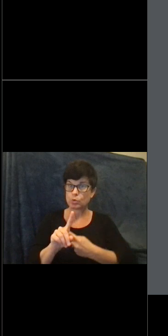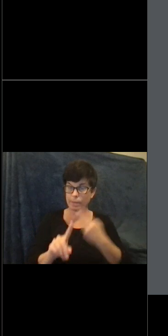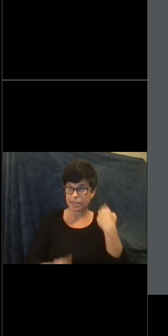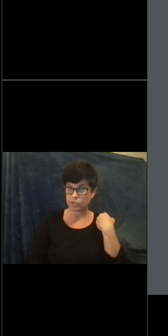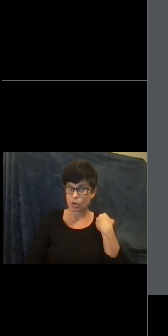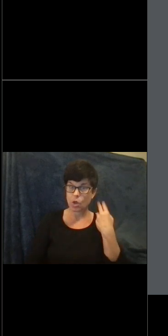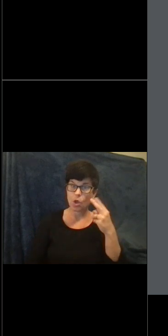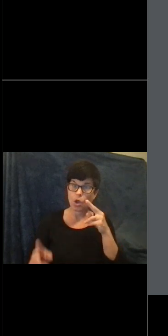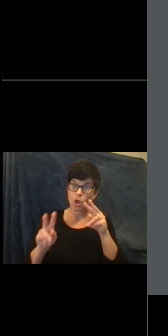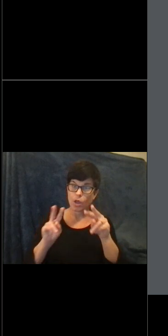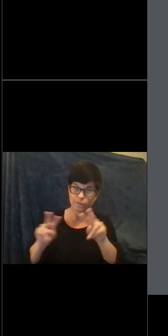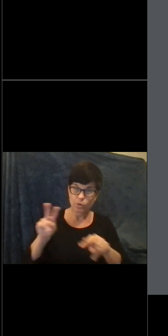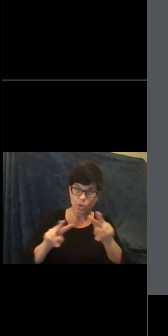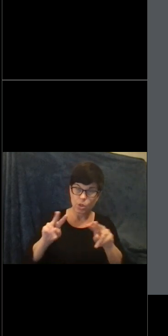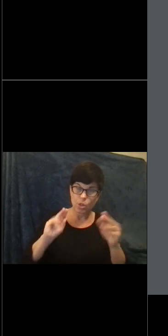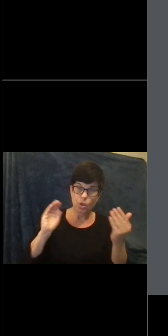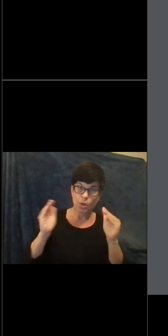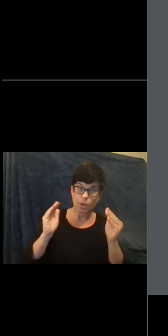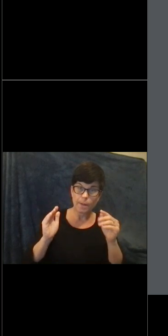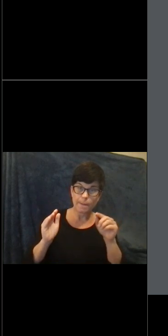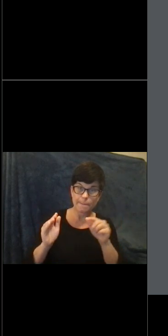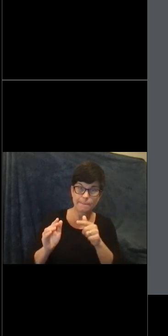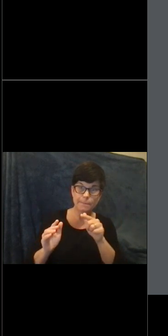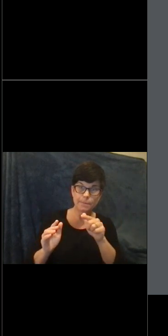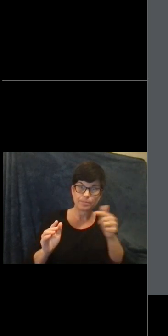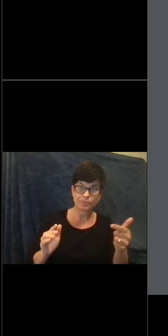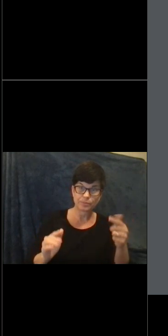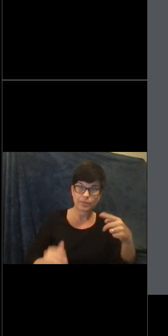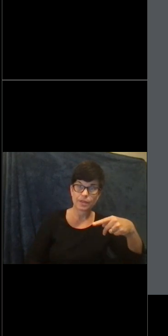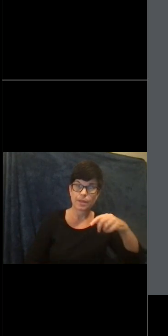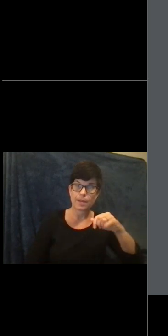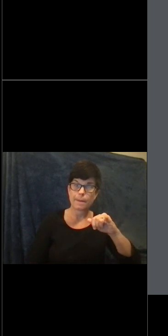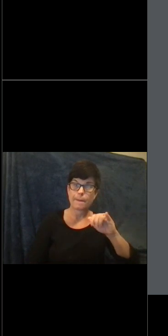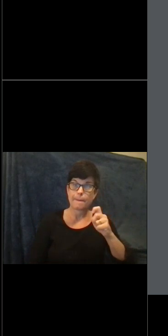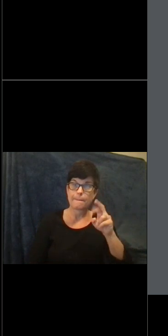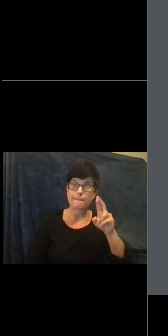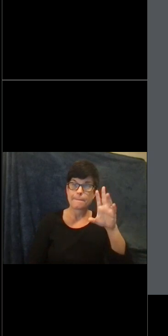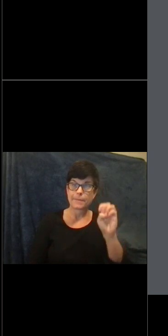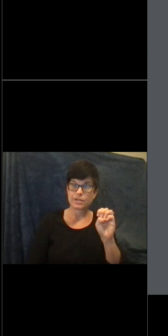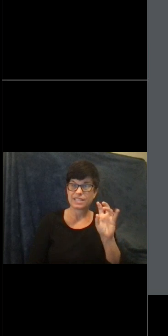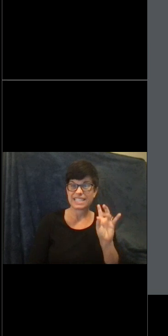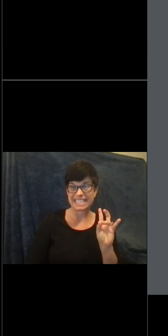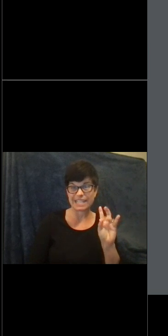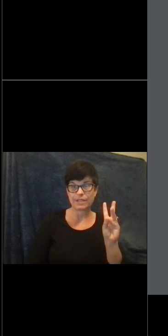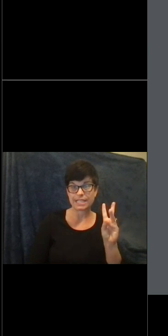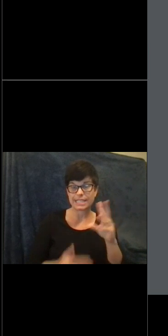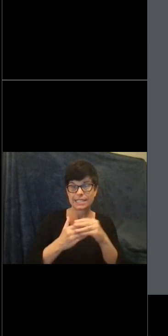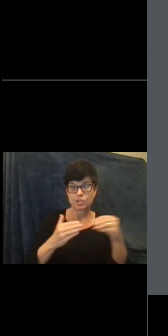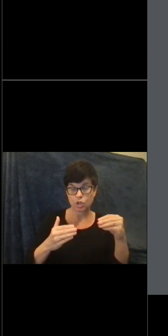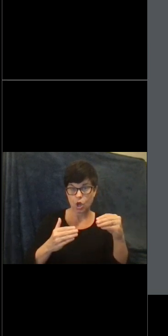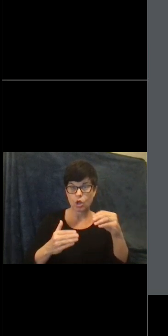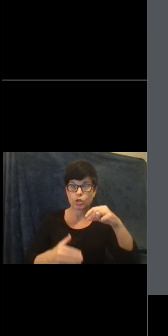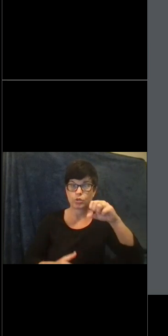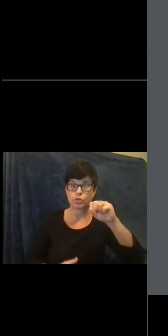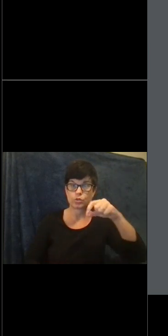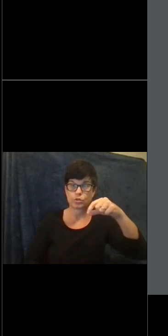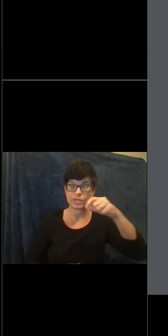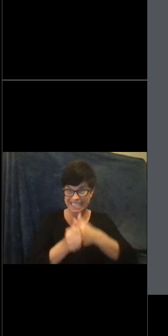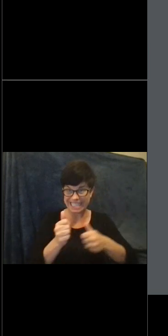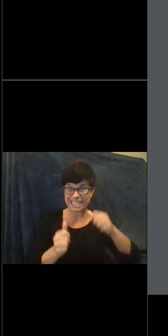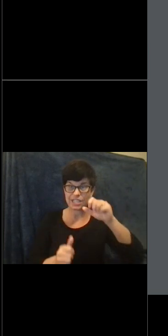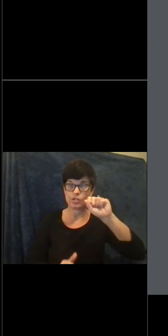you look at comparison with the assemblage for the Pierce, it's at $76 a square foot comparison to the